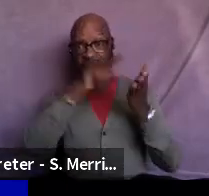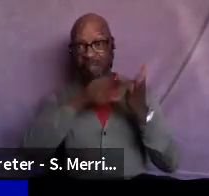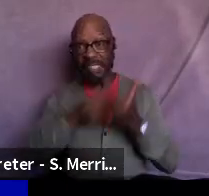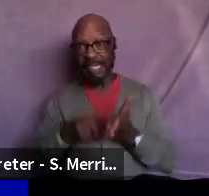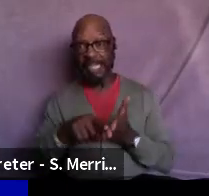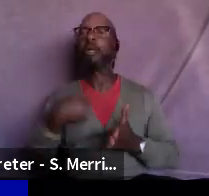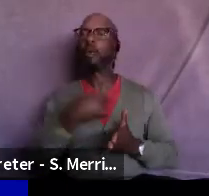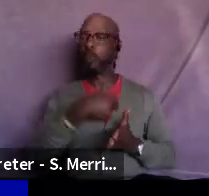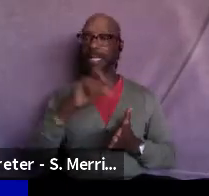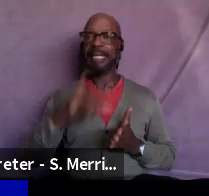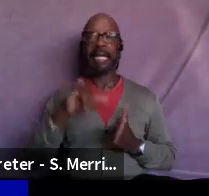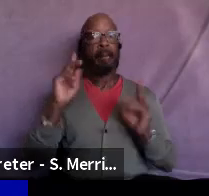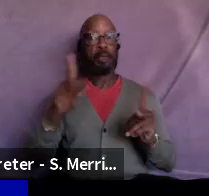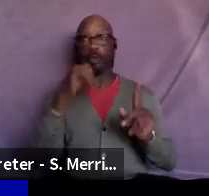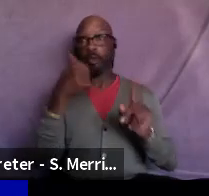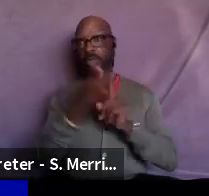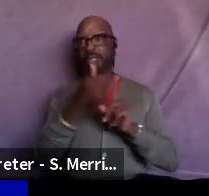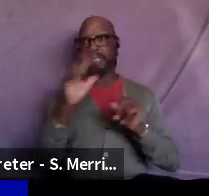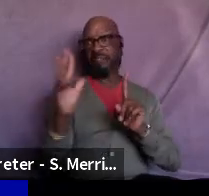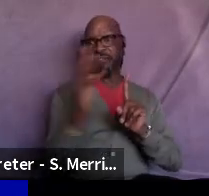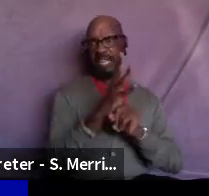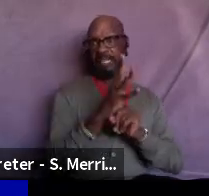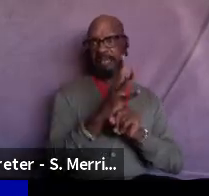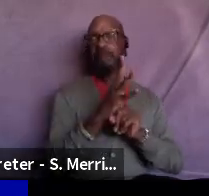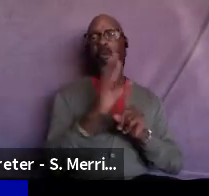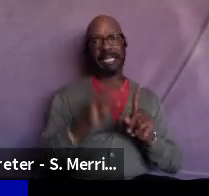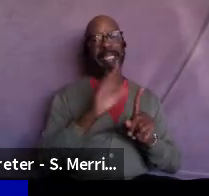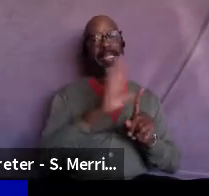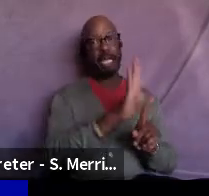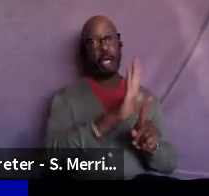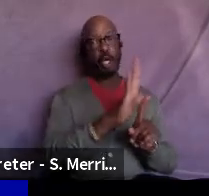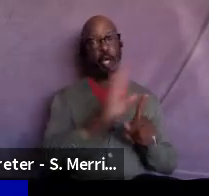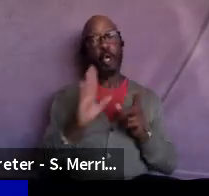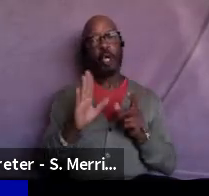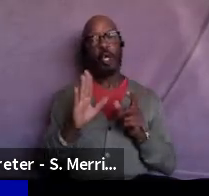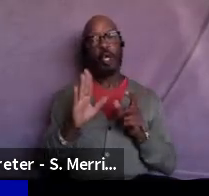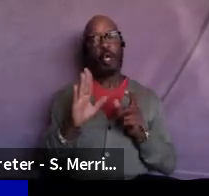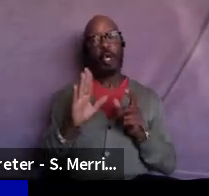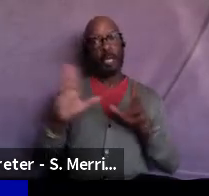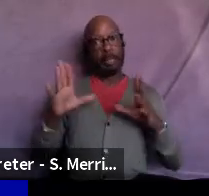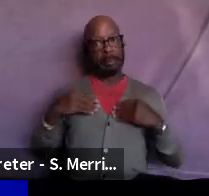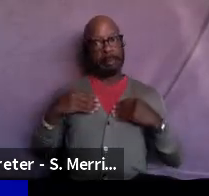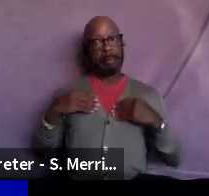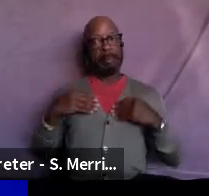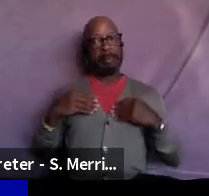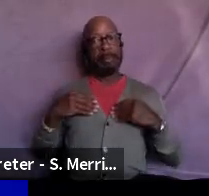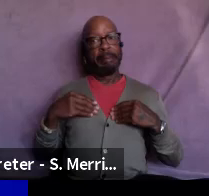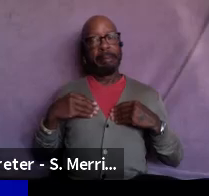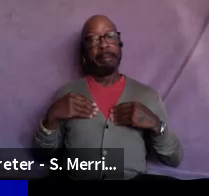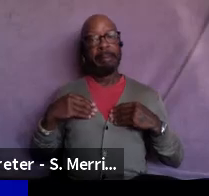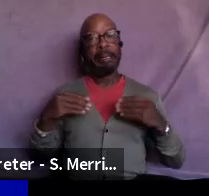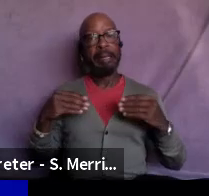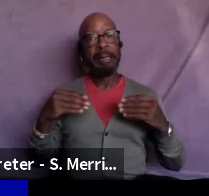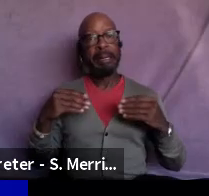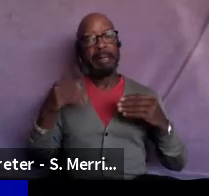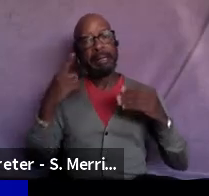the affected individual's consent to proceed. Without that person's consent, we can